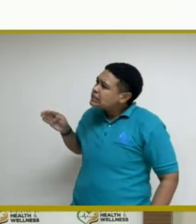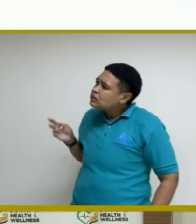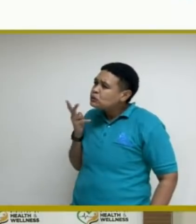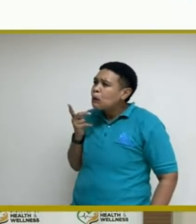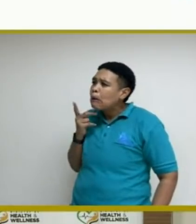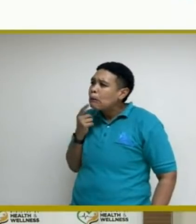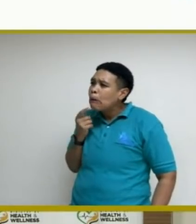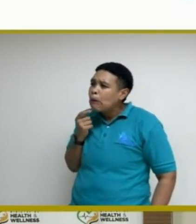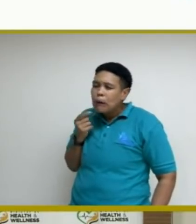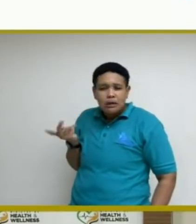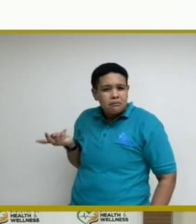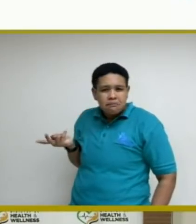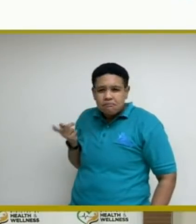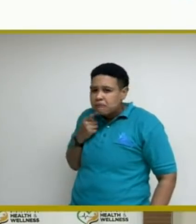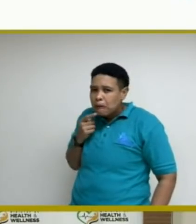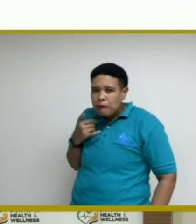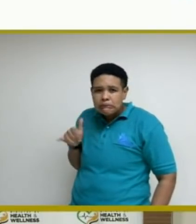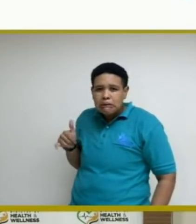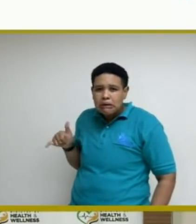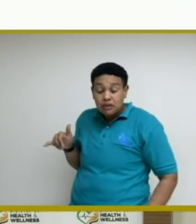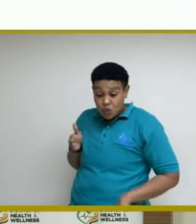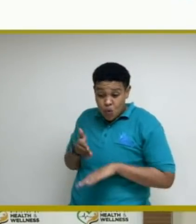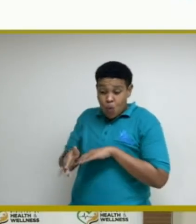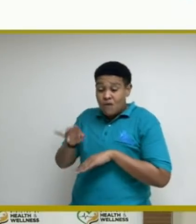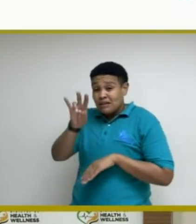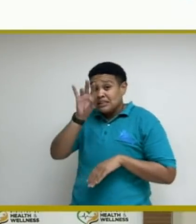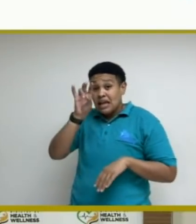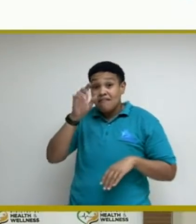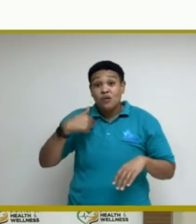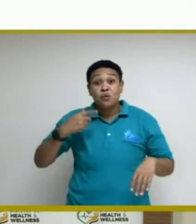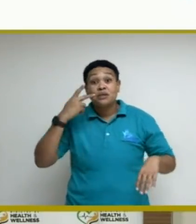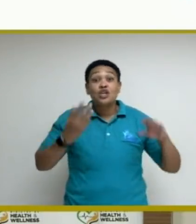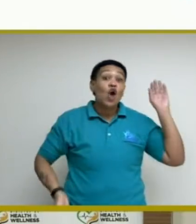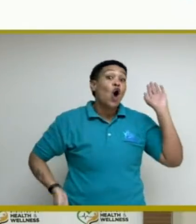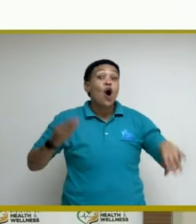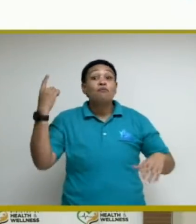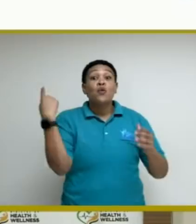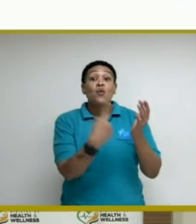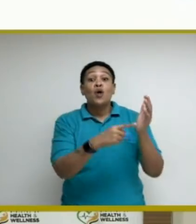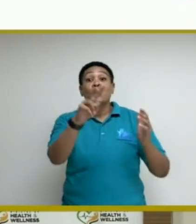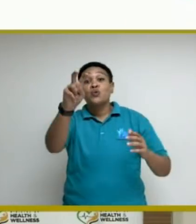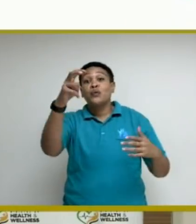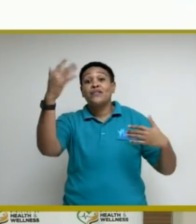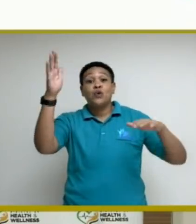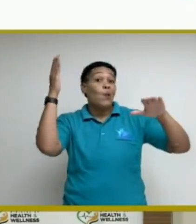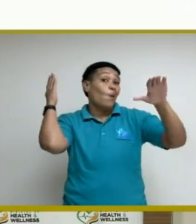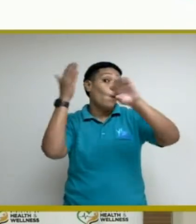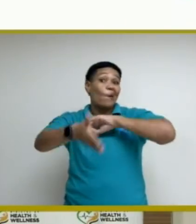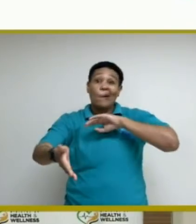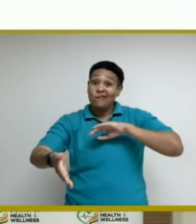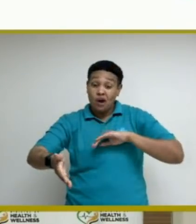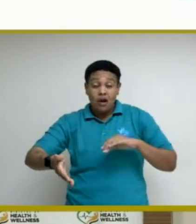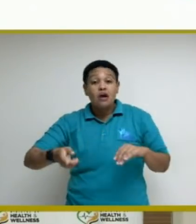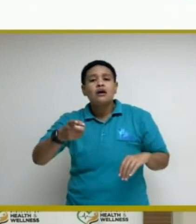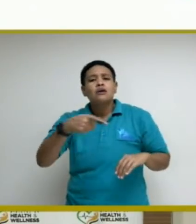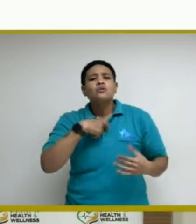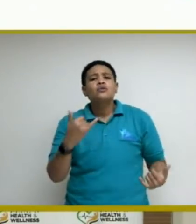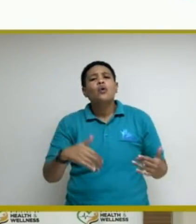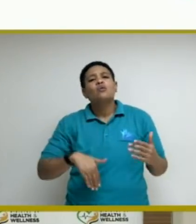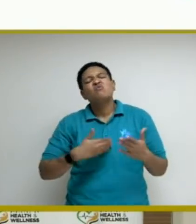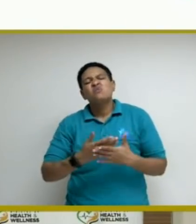once it's over 700, but we have seen it go up to 1,200 and over, and it is now in the